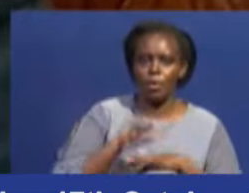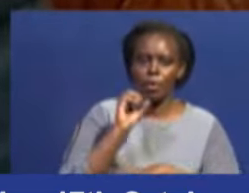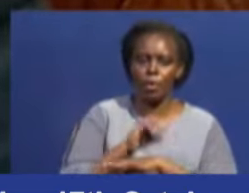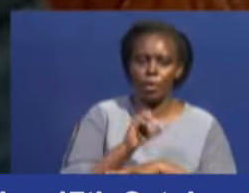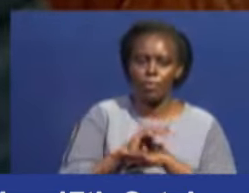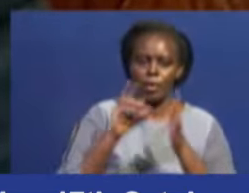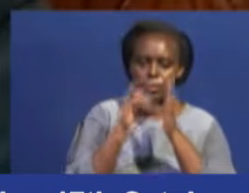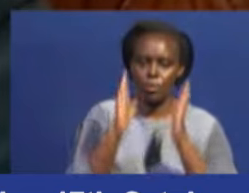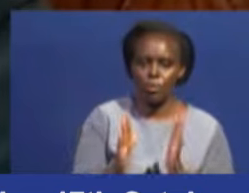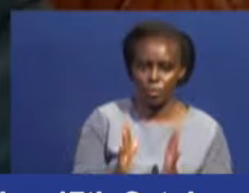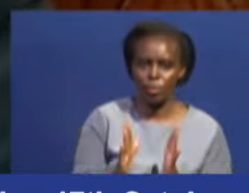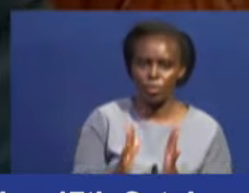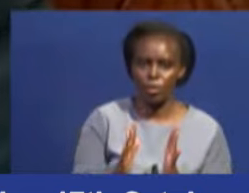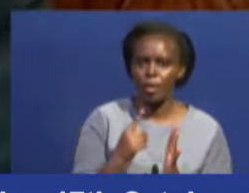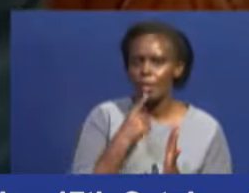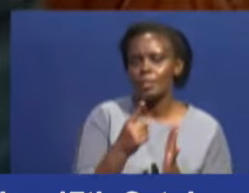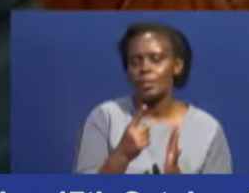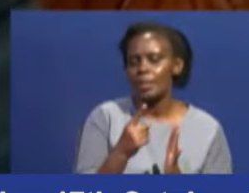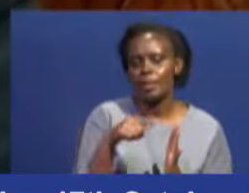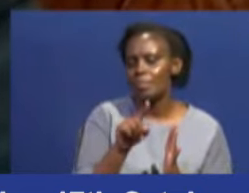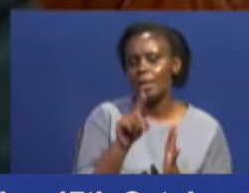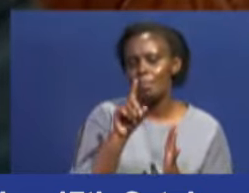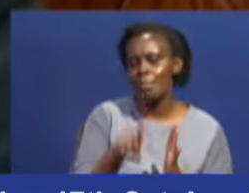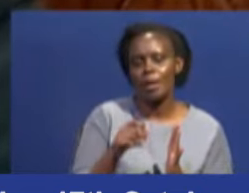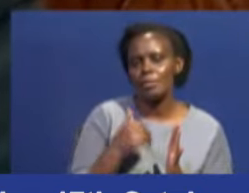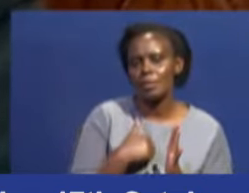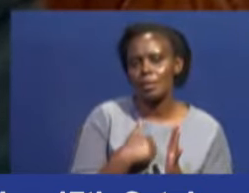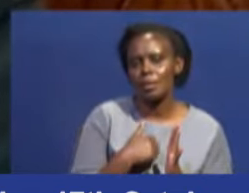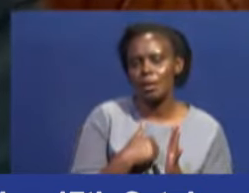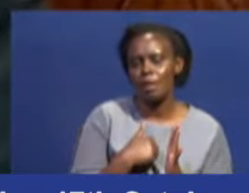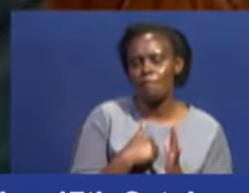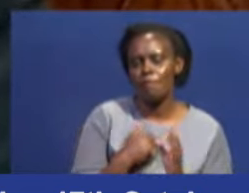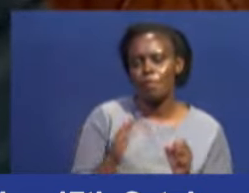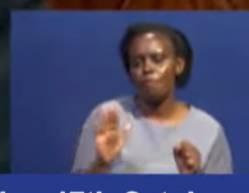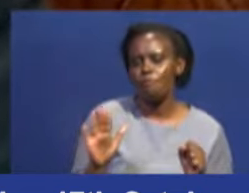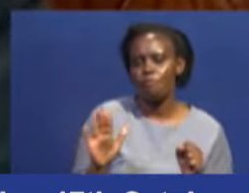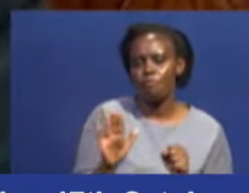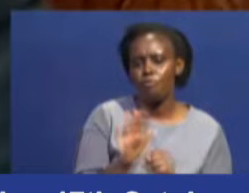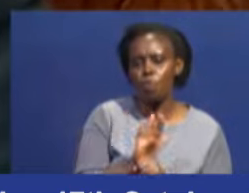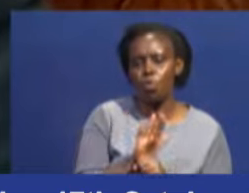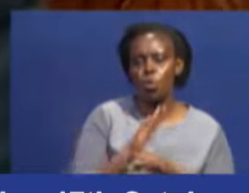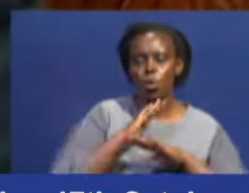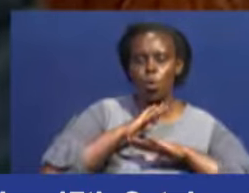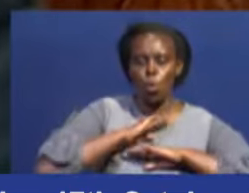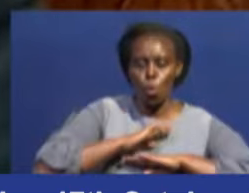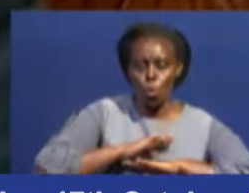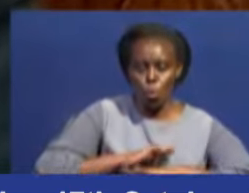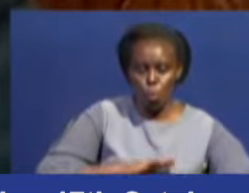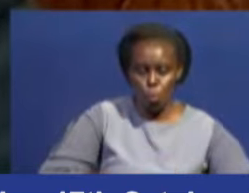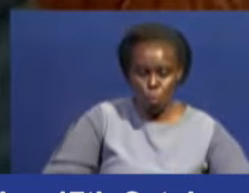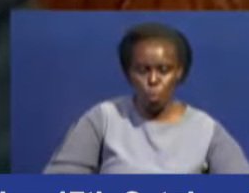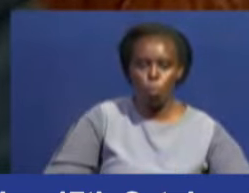his doctors. He said he must have complete rest for the time